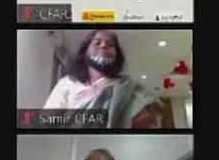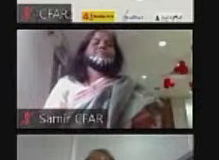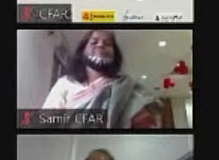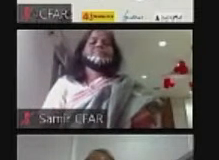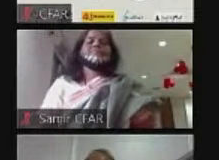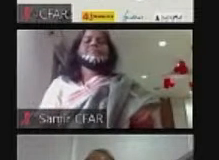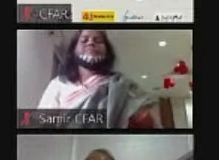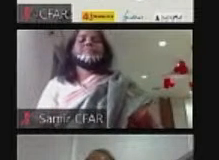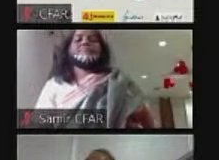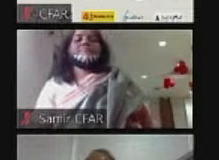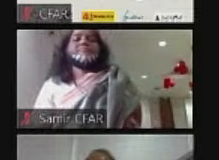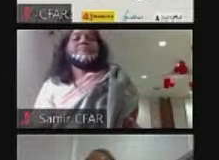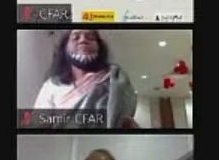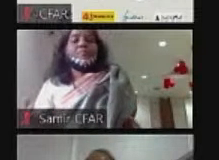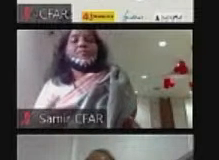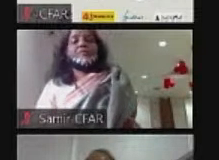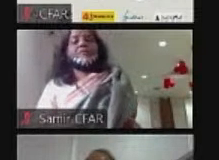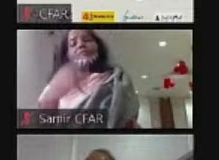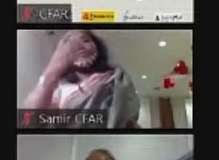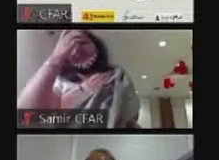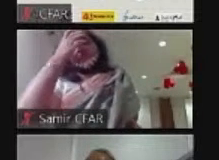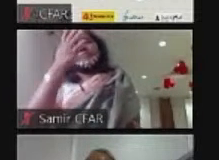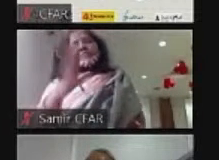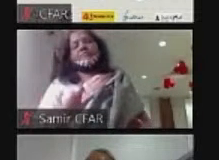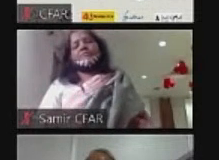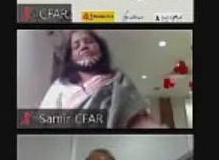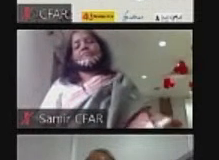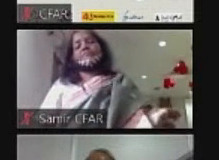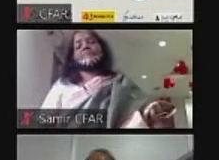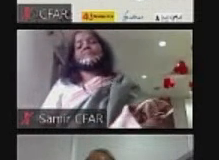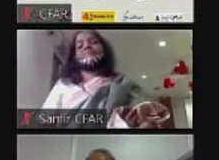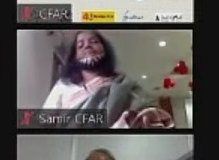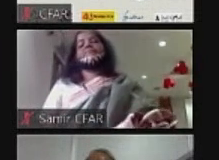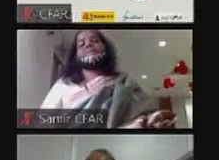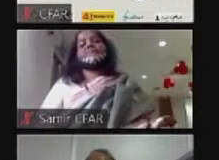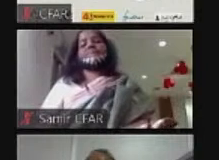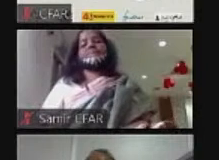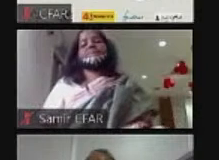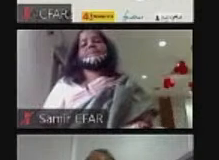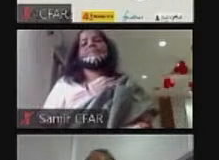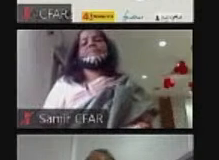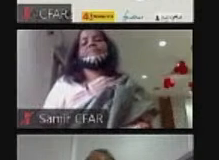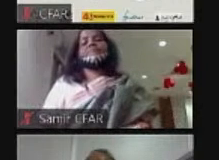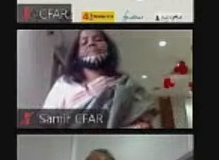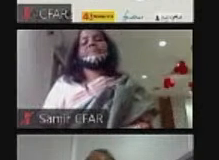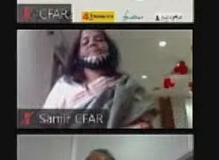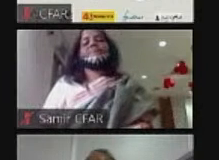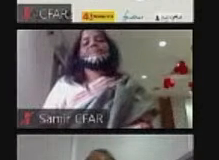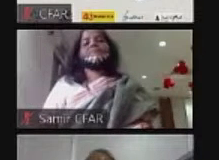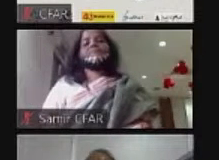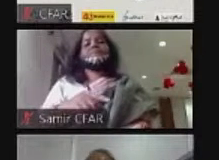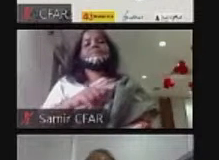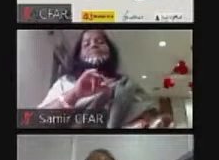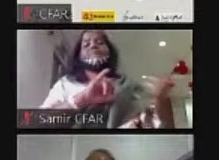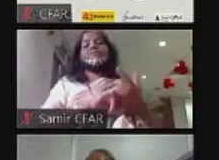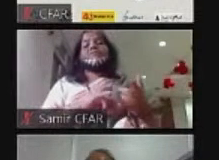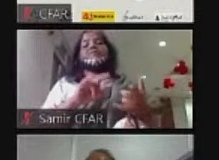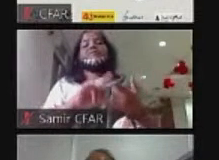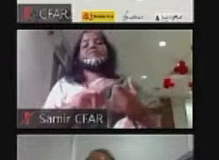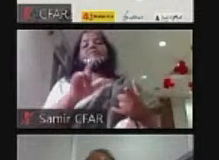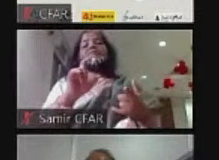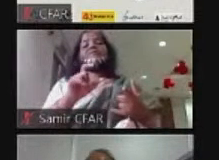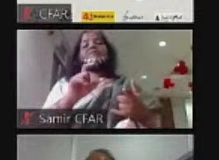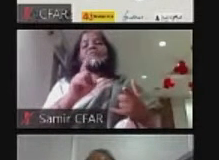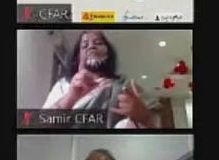and then they can receive the necessary medical care that's needed. So we are very happy that our legal